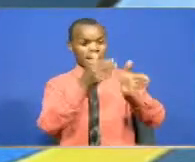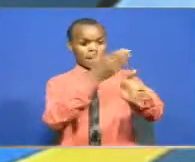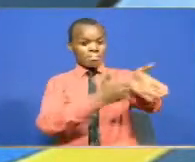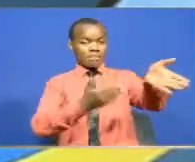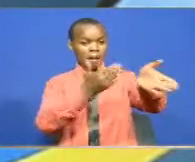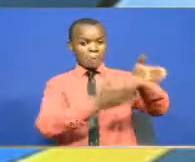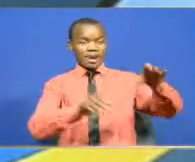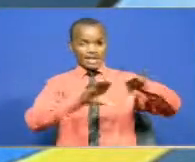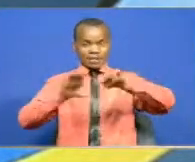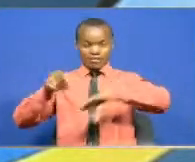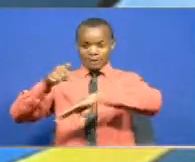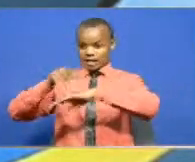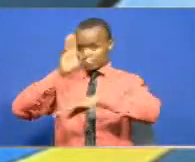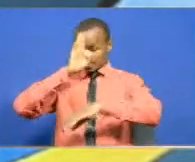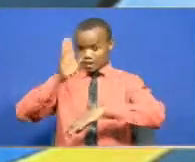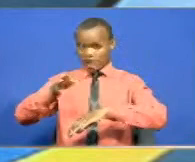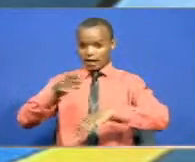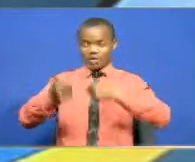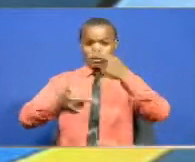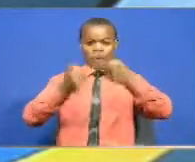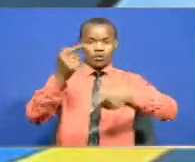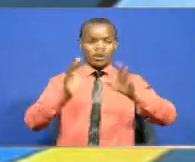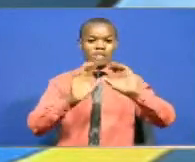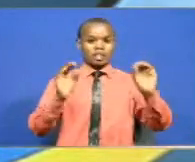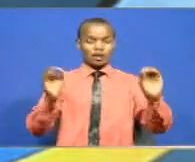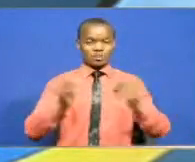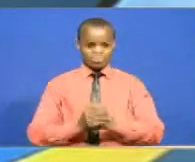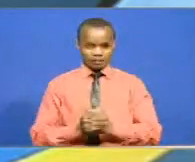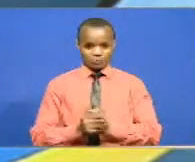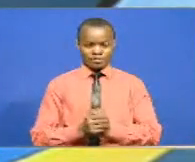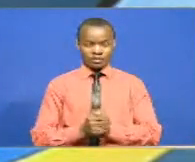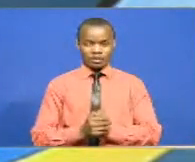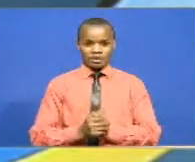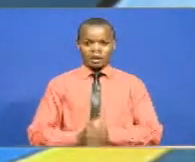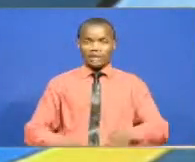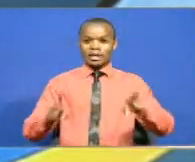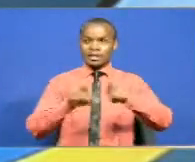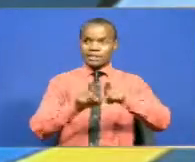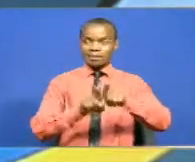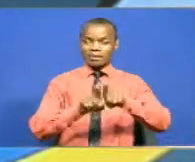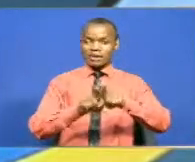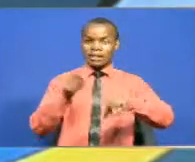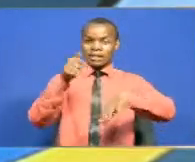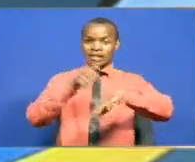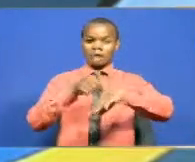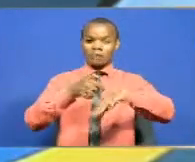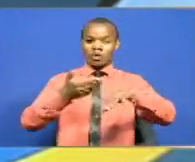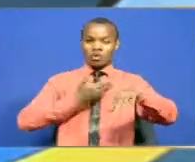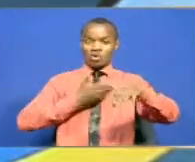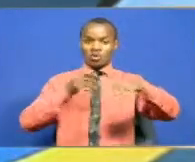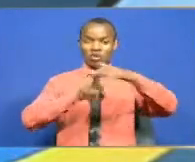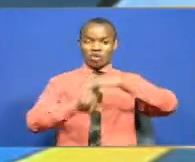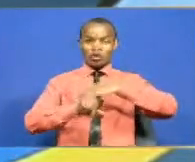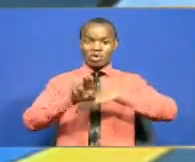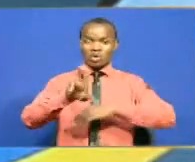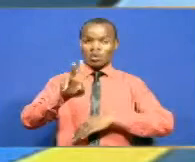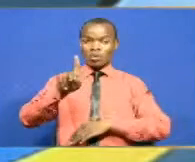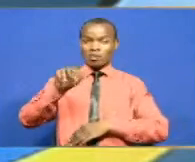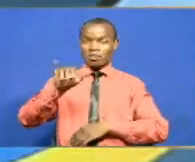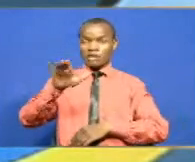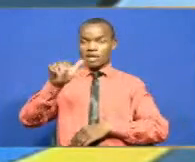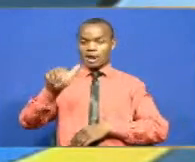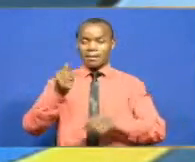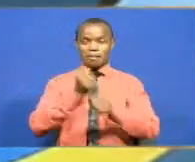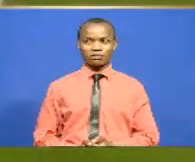during Sunday's 3-0 defeat against Aston Villa. Ole Watkins brace and an own goal from Bukayo Saka gave Villa